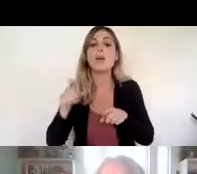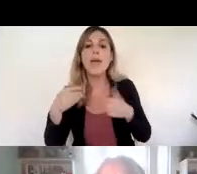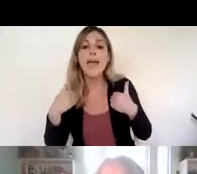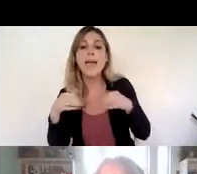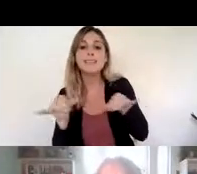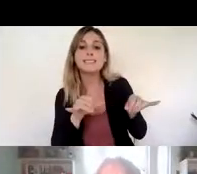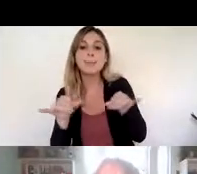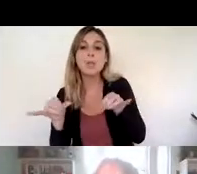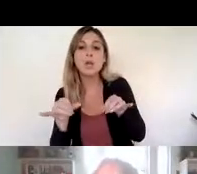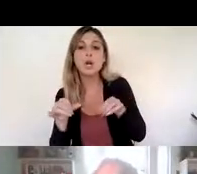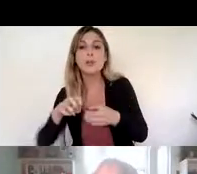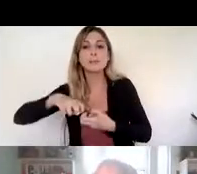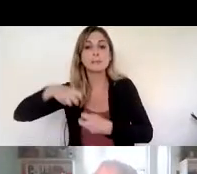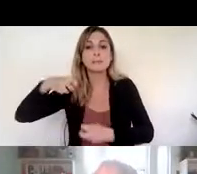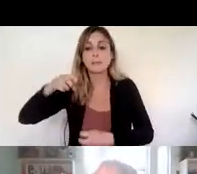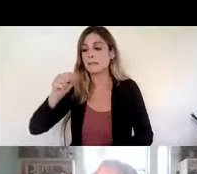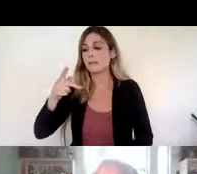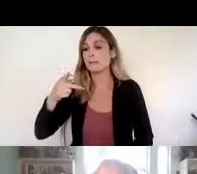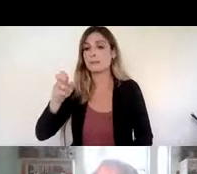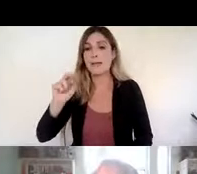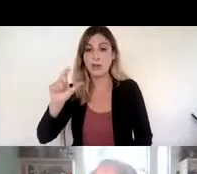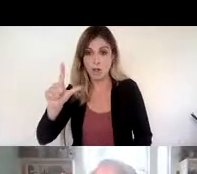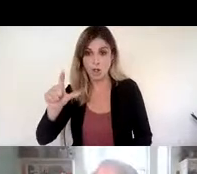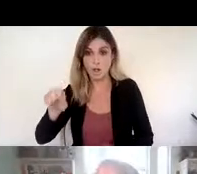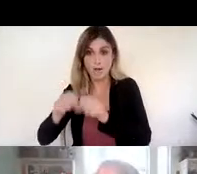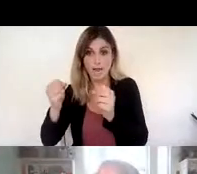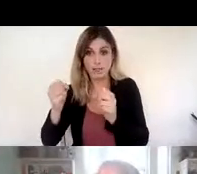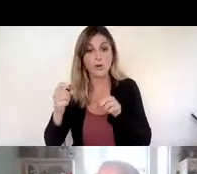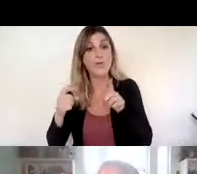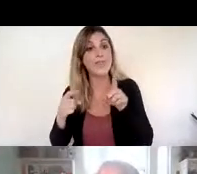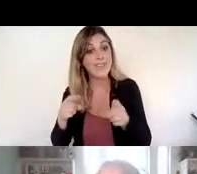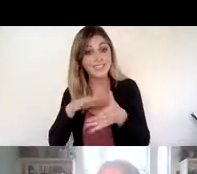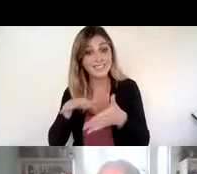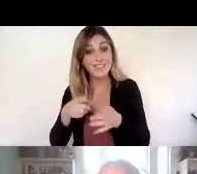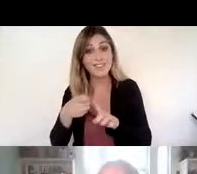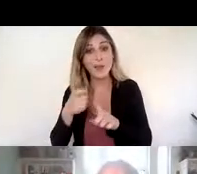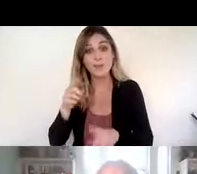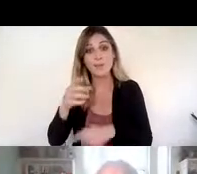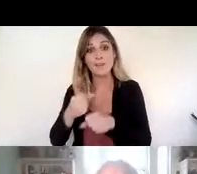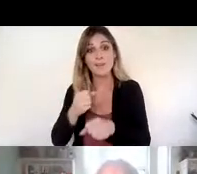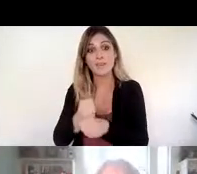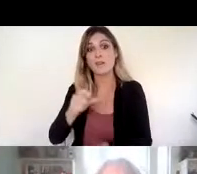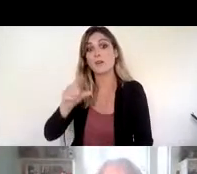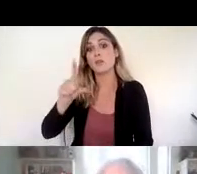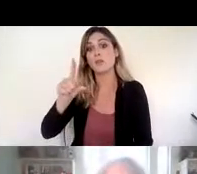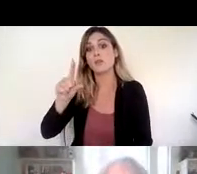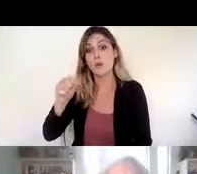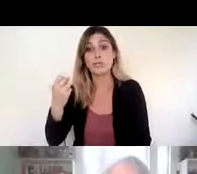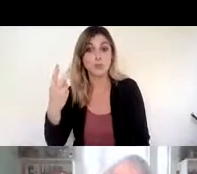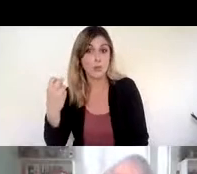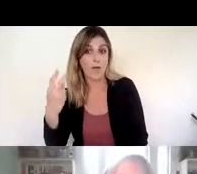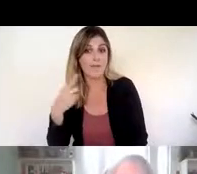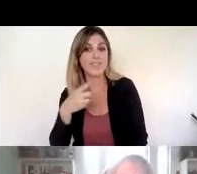rates of spinal fractures. This is a study from 2012. This is a really interesting study in which the researchers compared three different